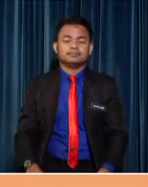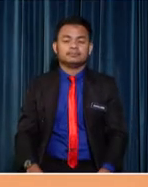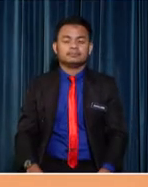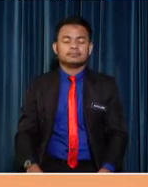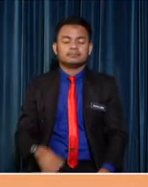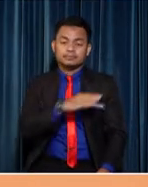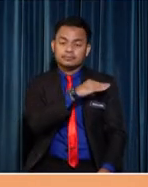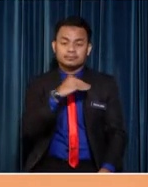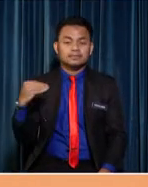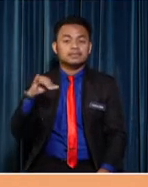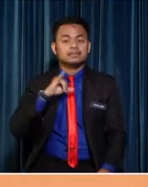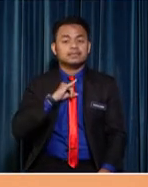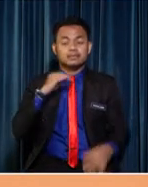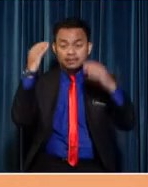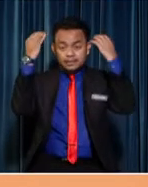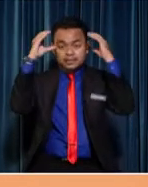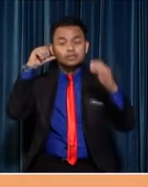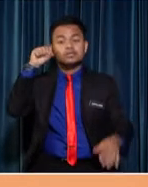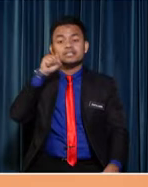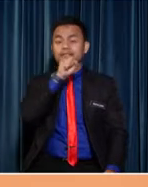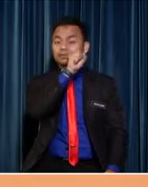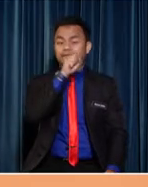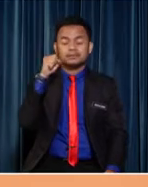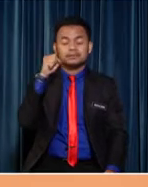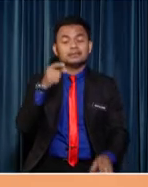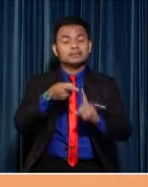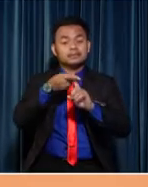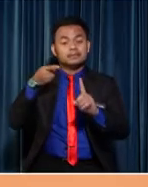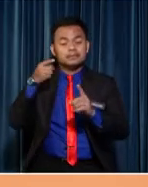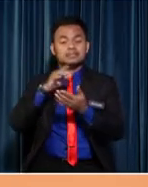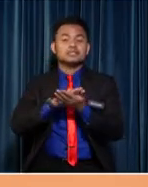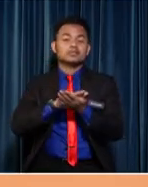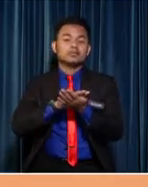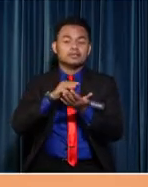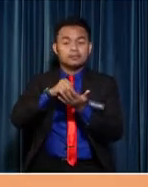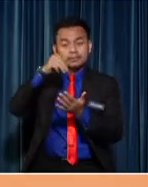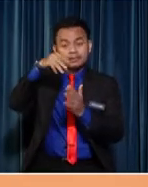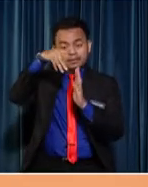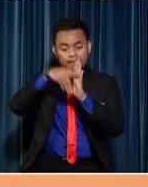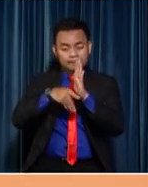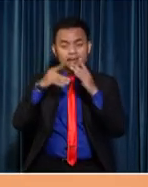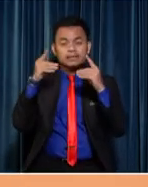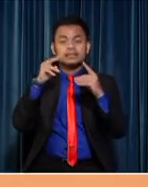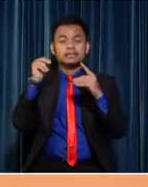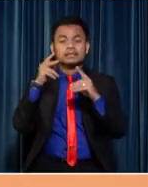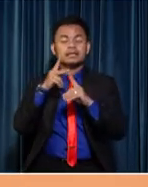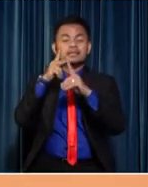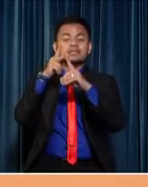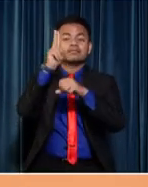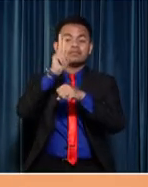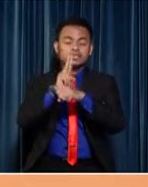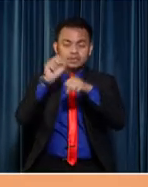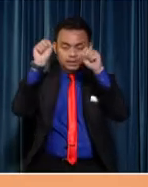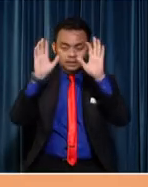is Mr. Saiful Amri bin Sailan from Sekolah Menengah Pendidikan Khas Vocational Shah